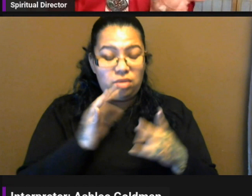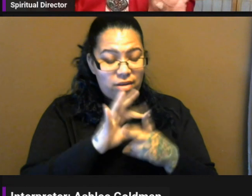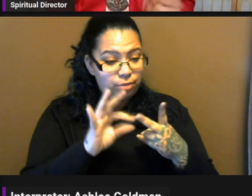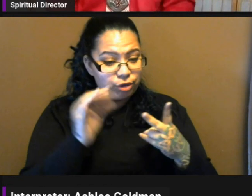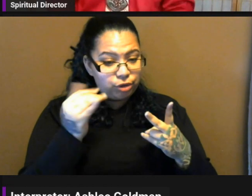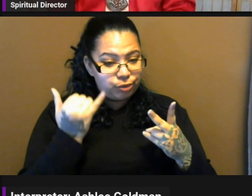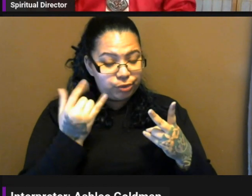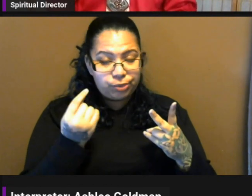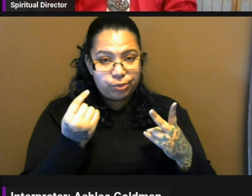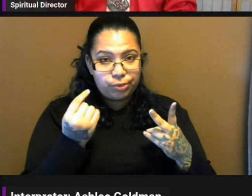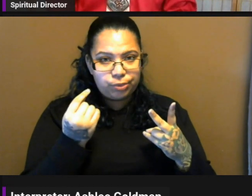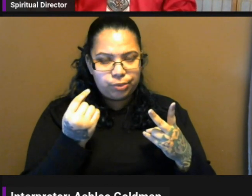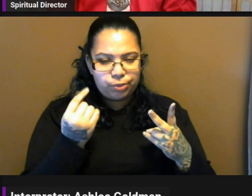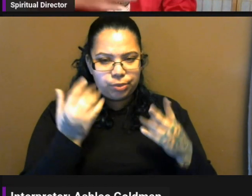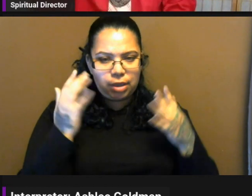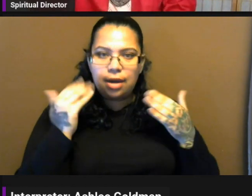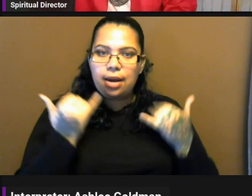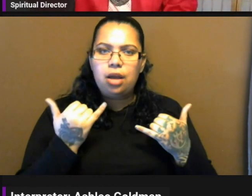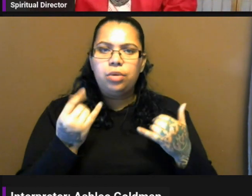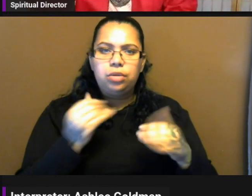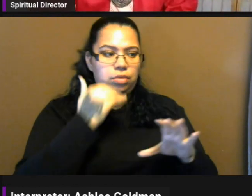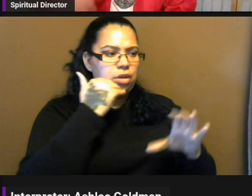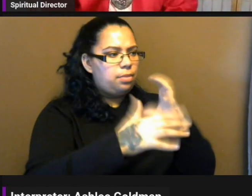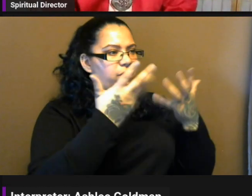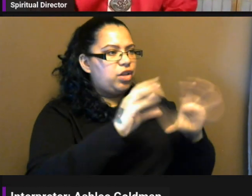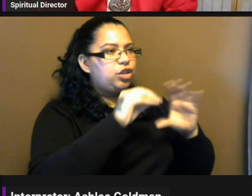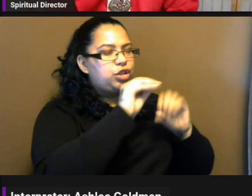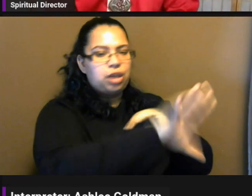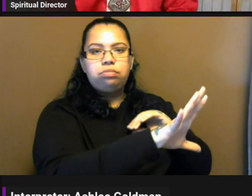am I going to do? The email is sent.